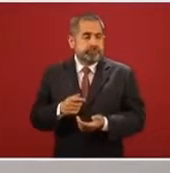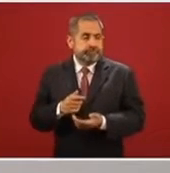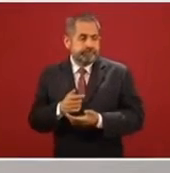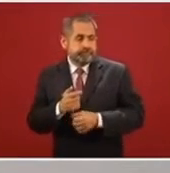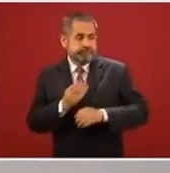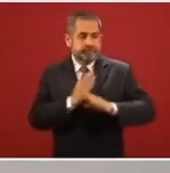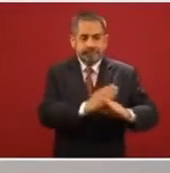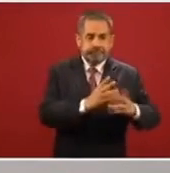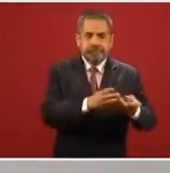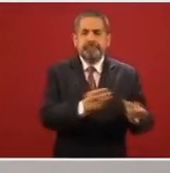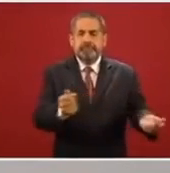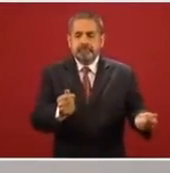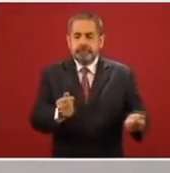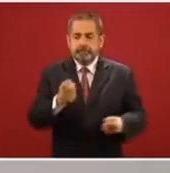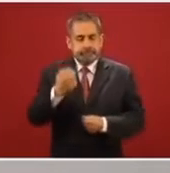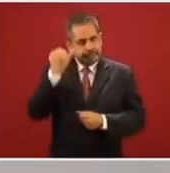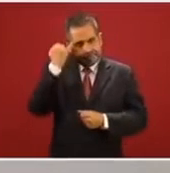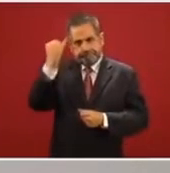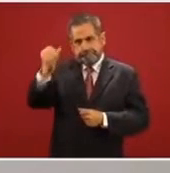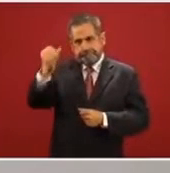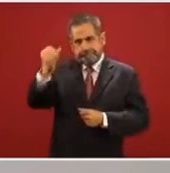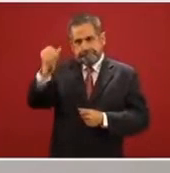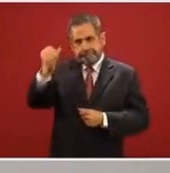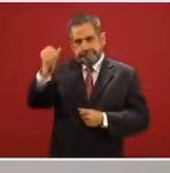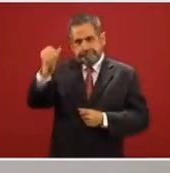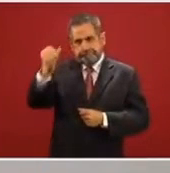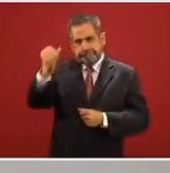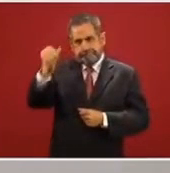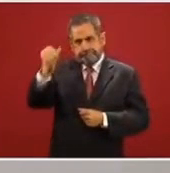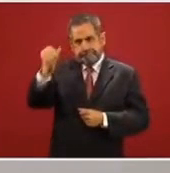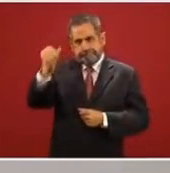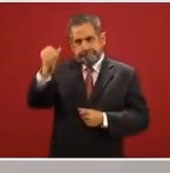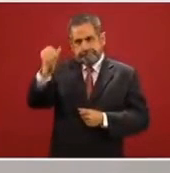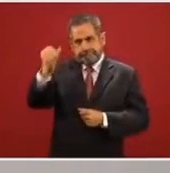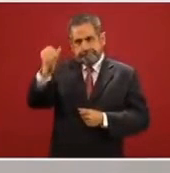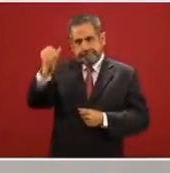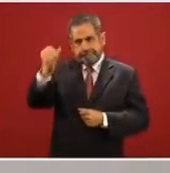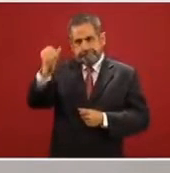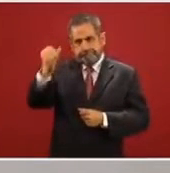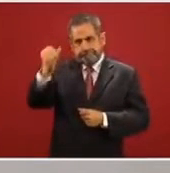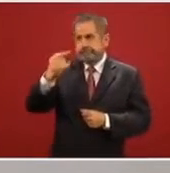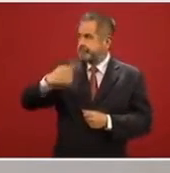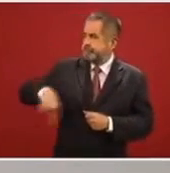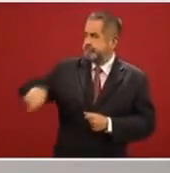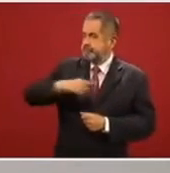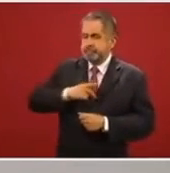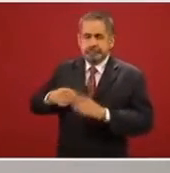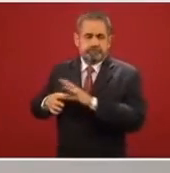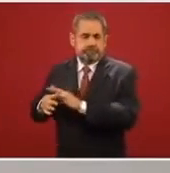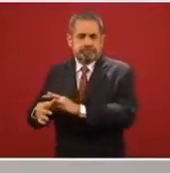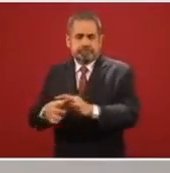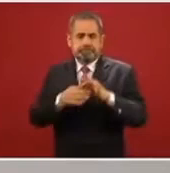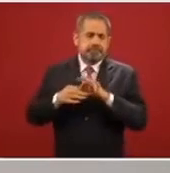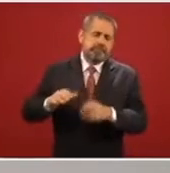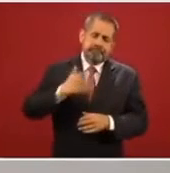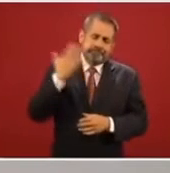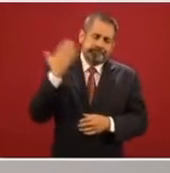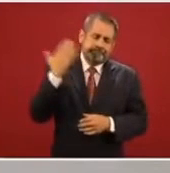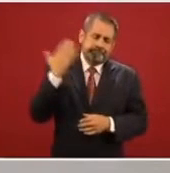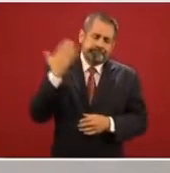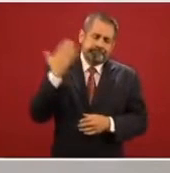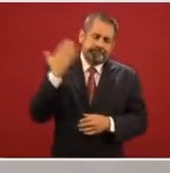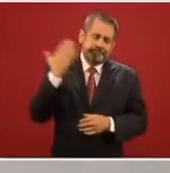society. Ese es un principio fundamental que se That is a fundamental principle conoce desde hace muchos